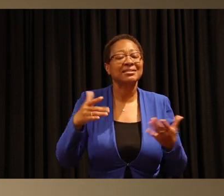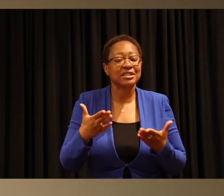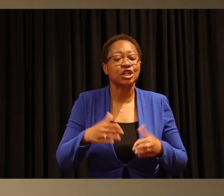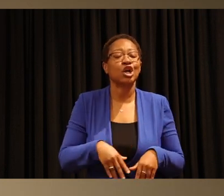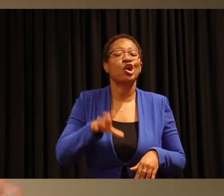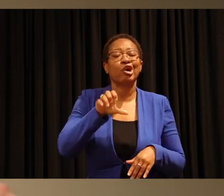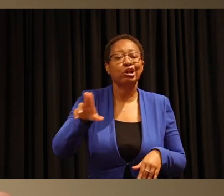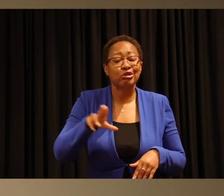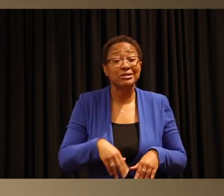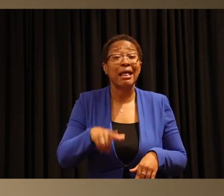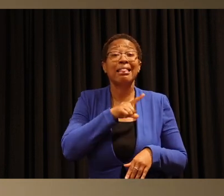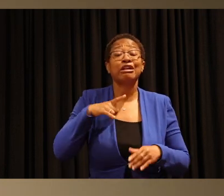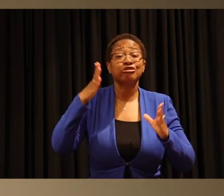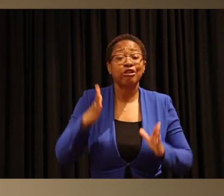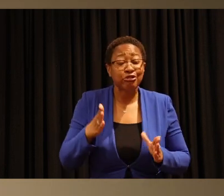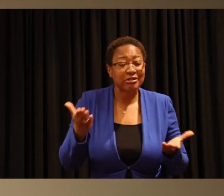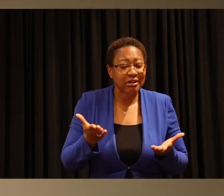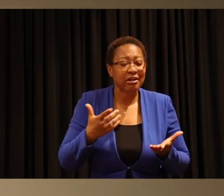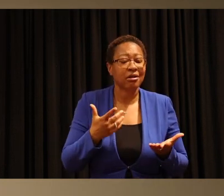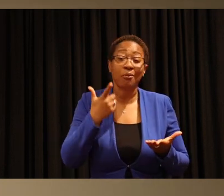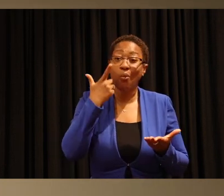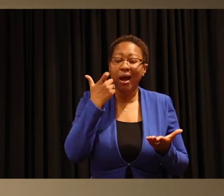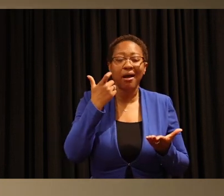see legislators here. It's going to take everybody